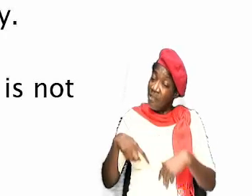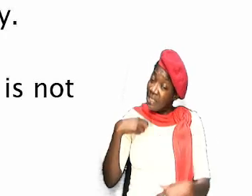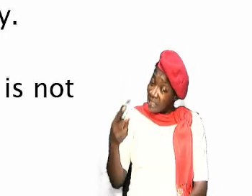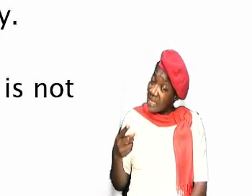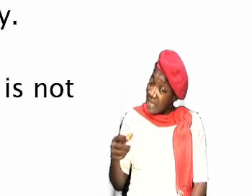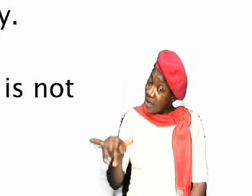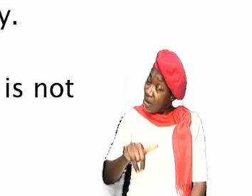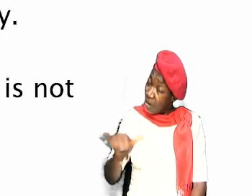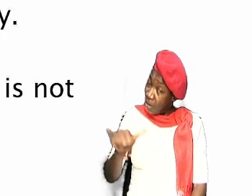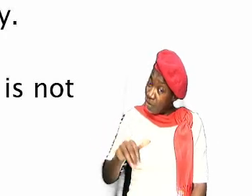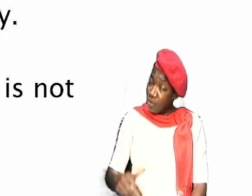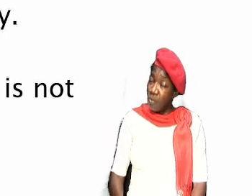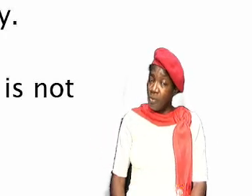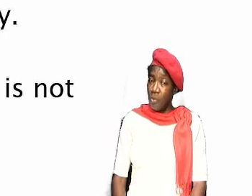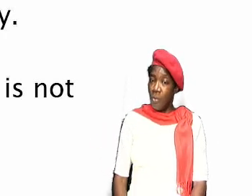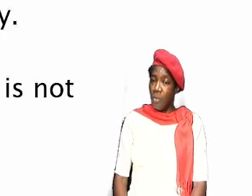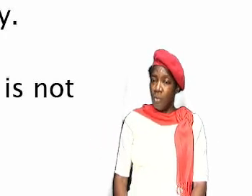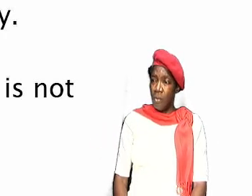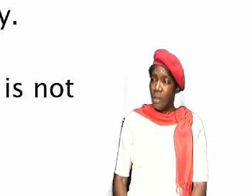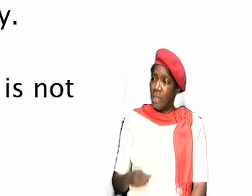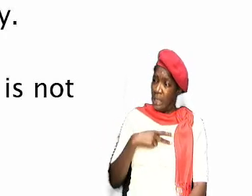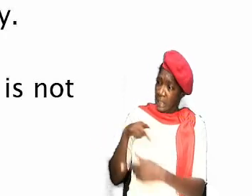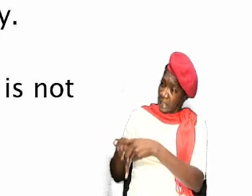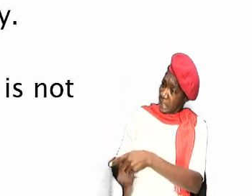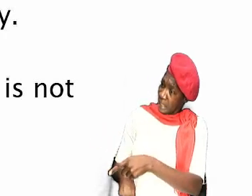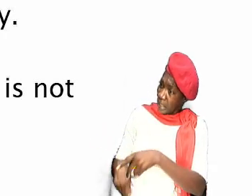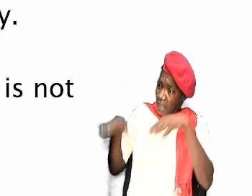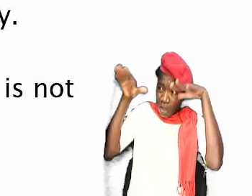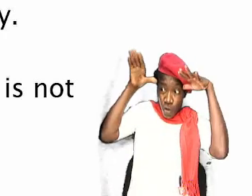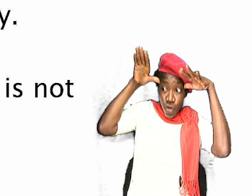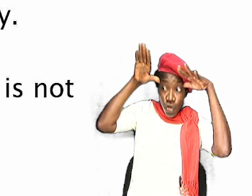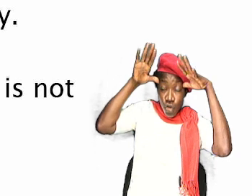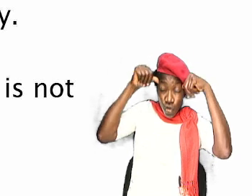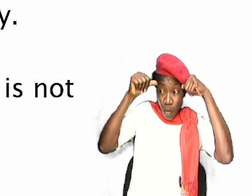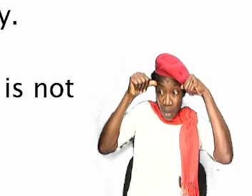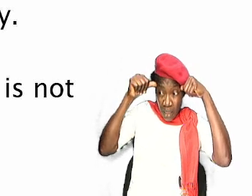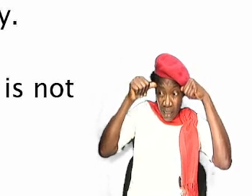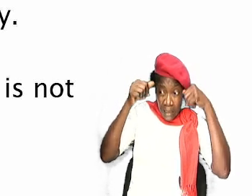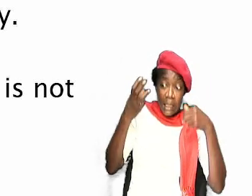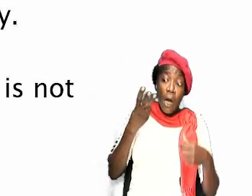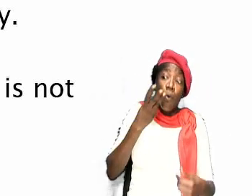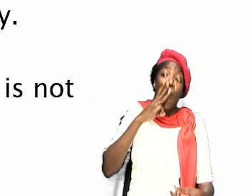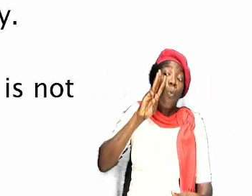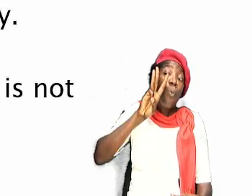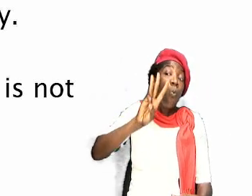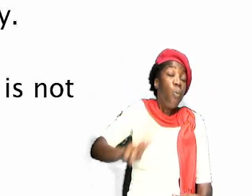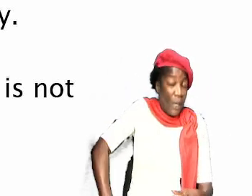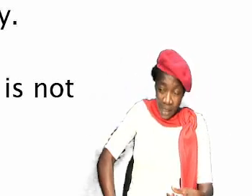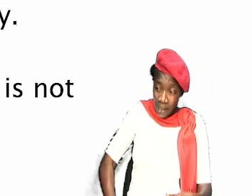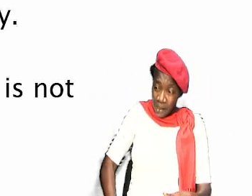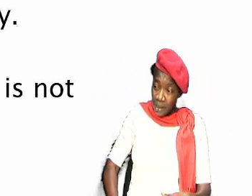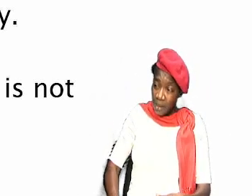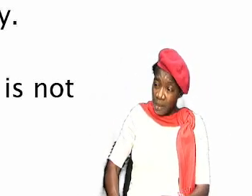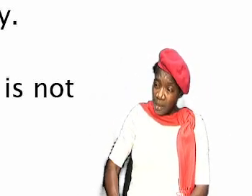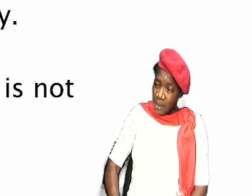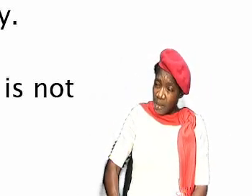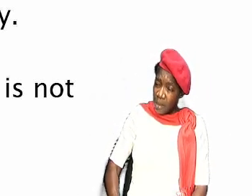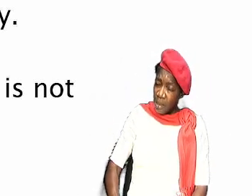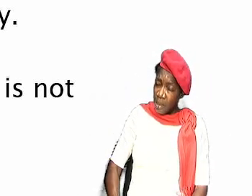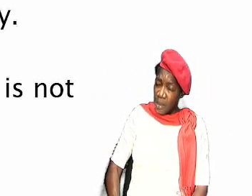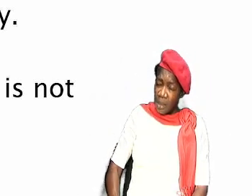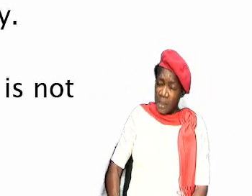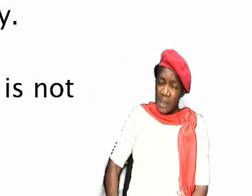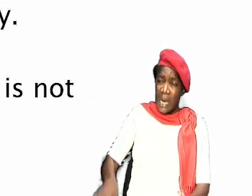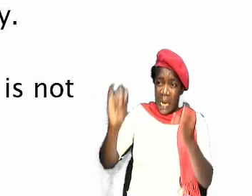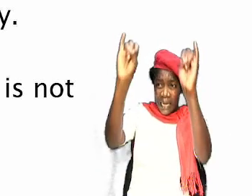also, king, stubbornness is as iniquity and